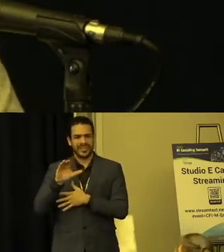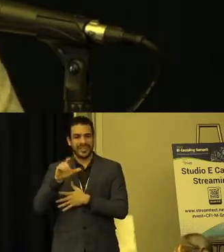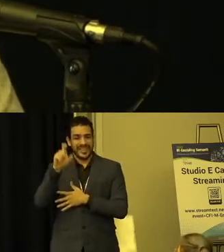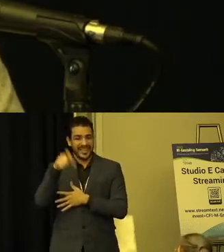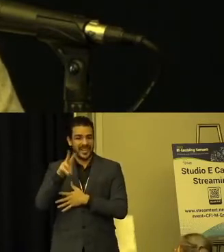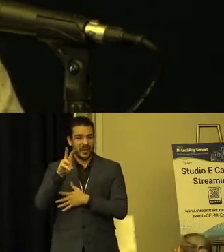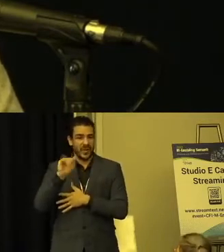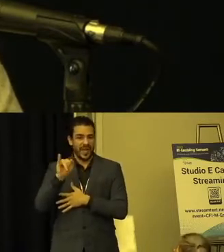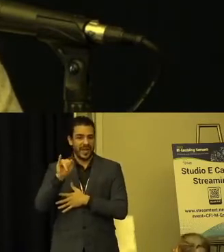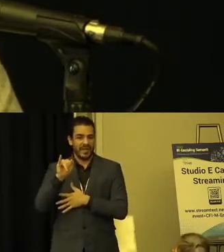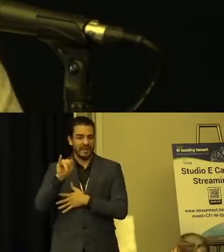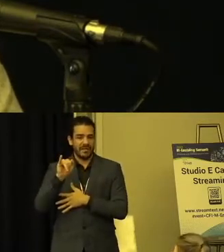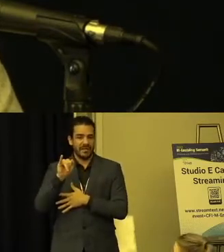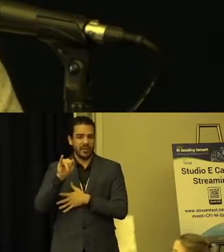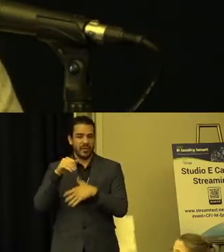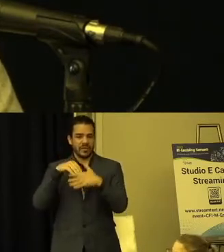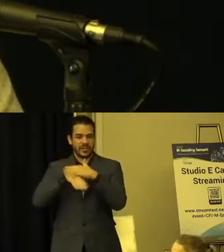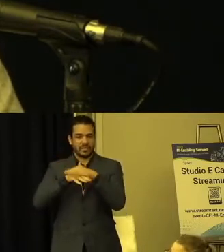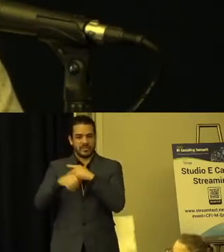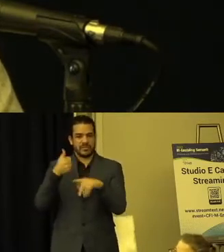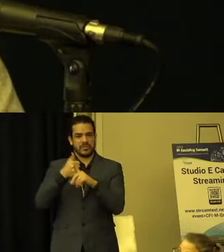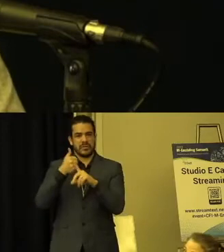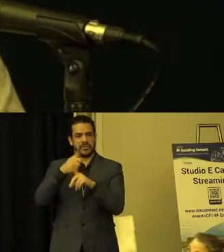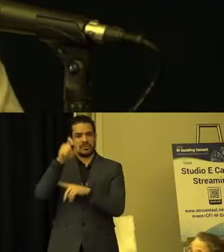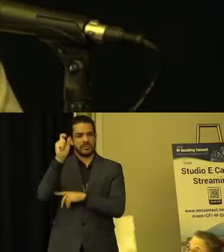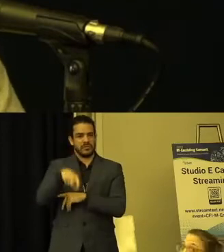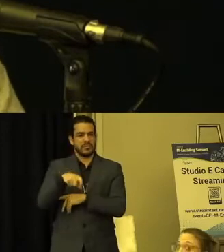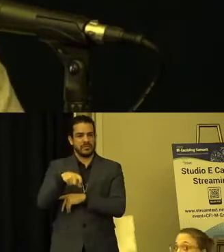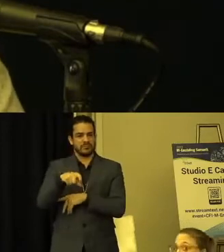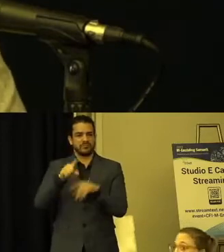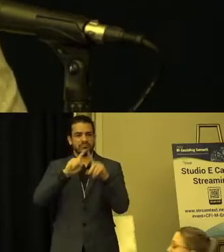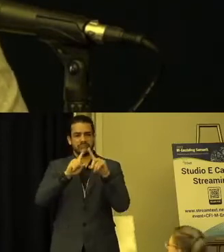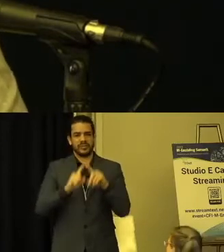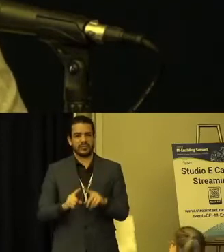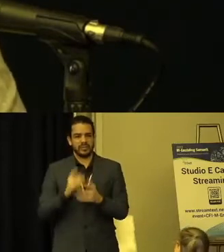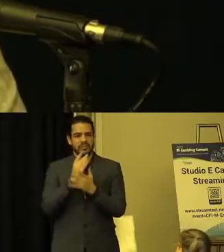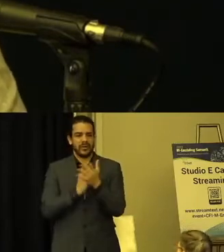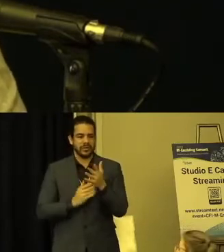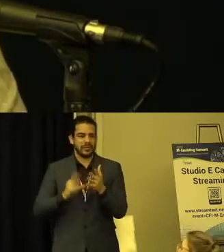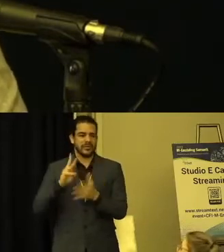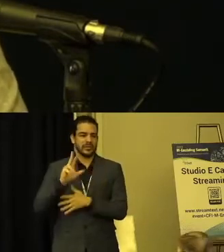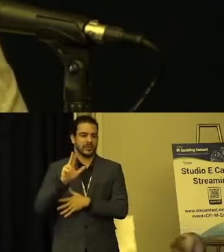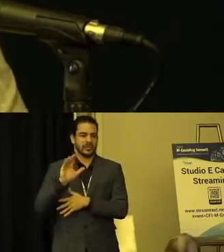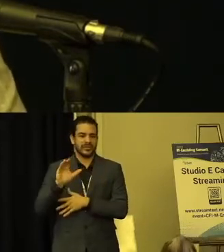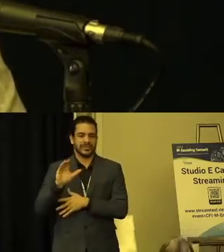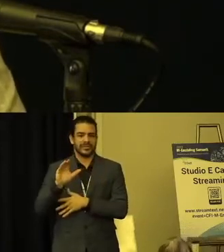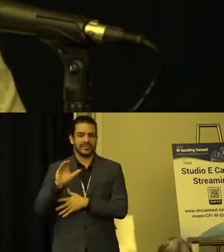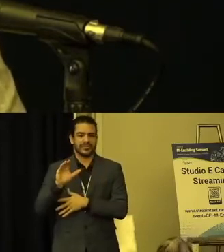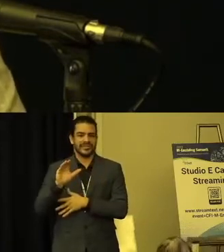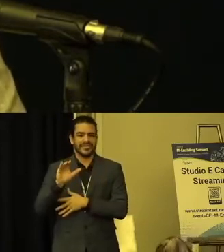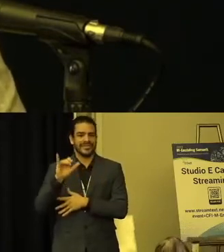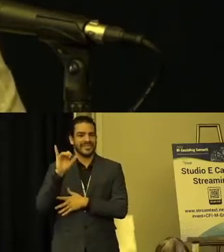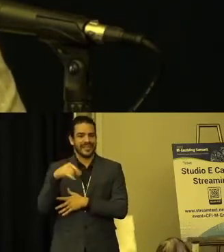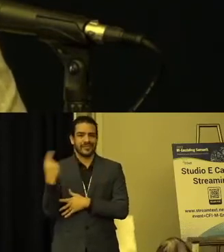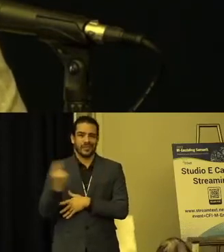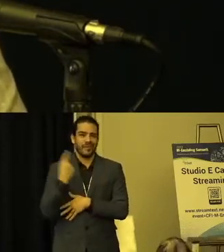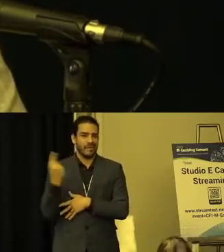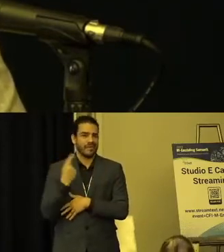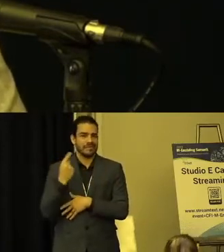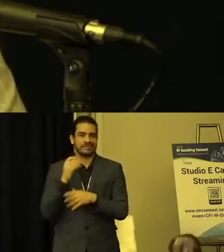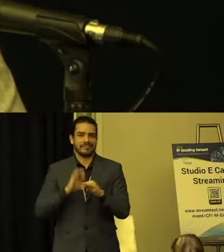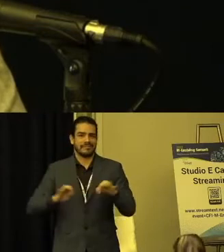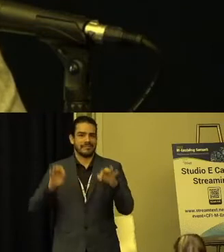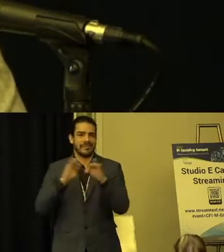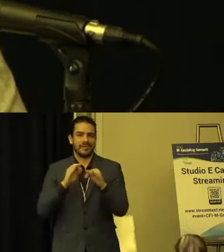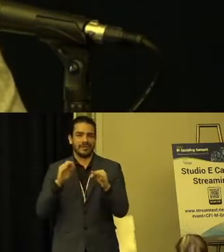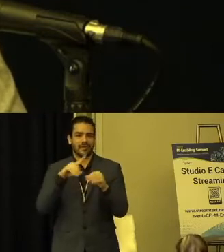parts of the different parts of W3C and be kind of more integrated? That's an evergreen question. Does it need a